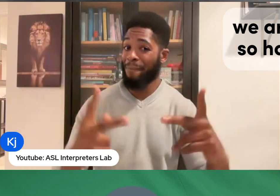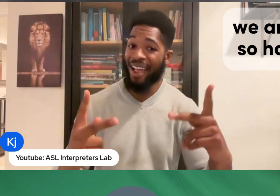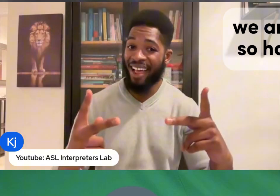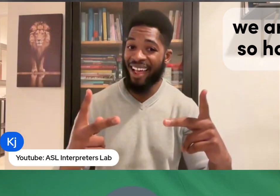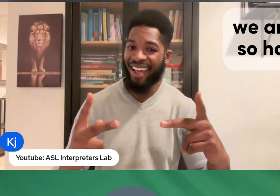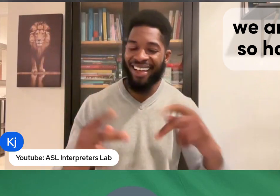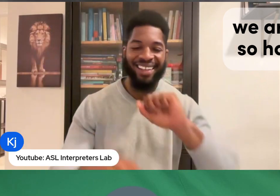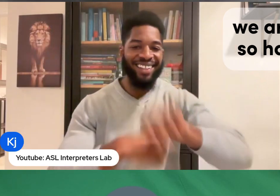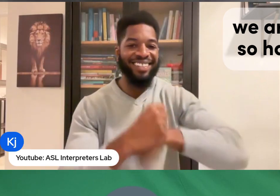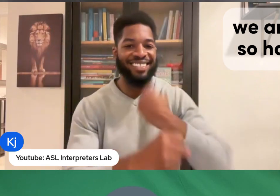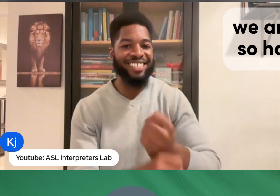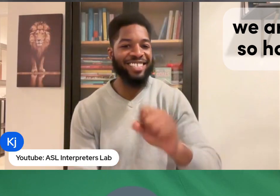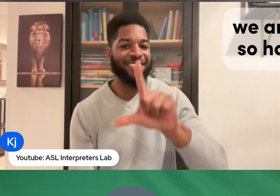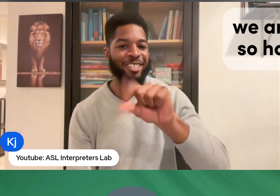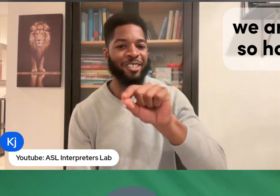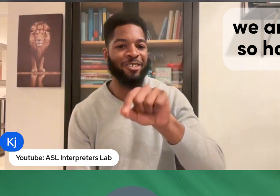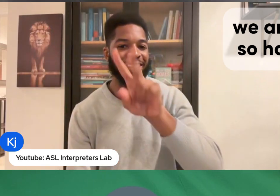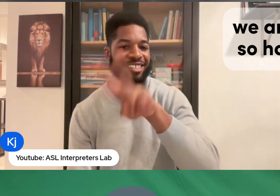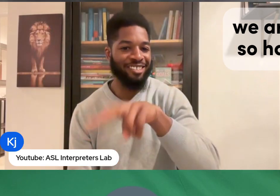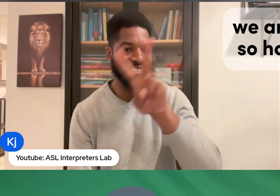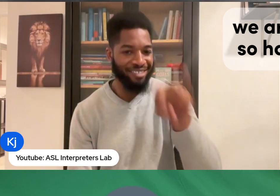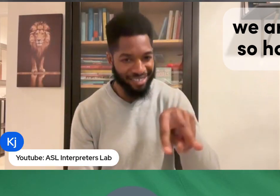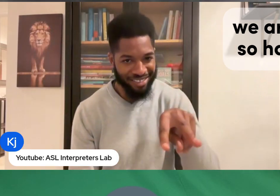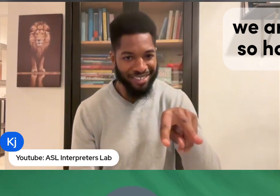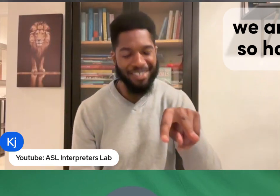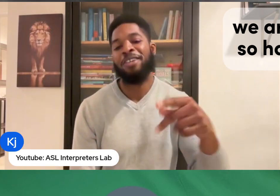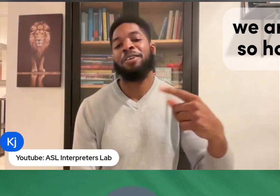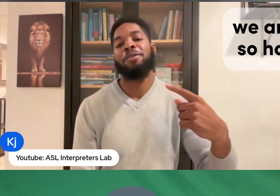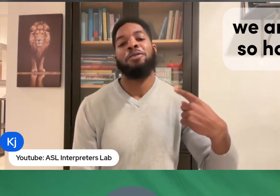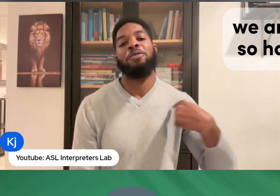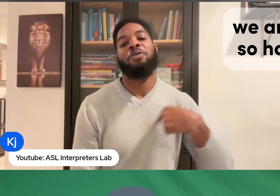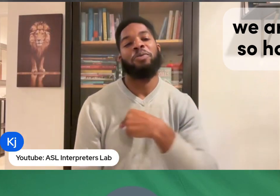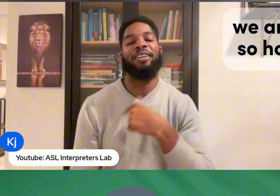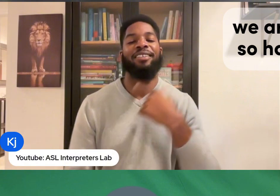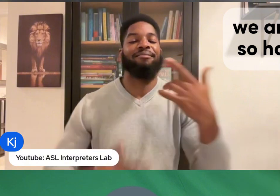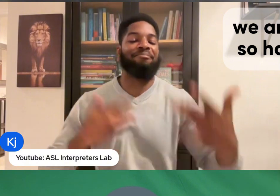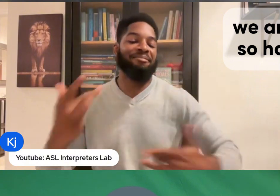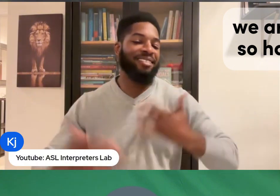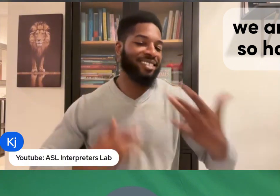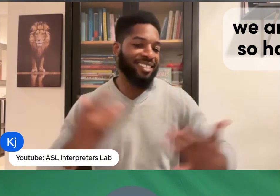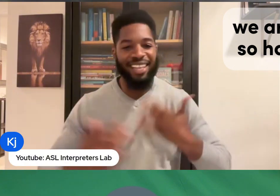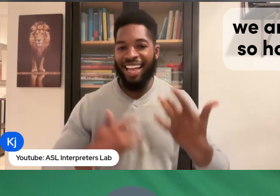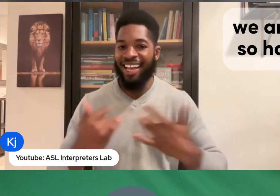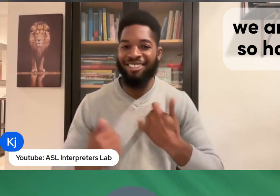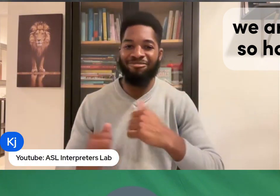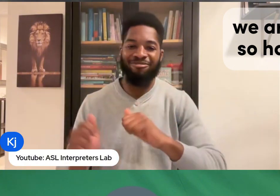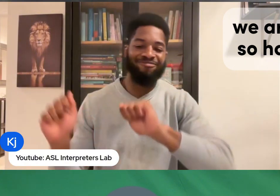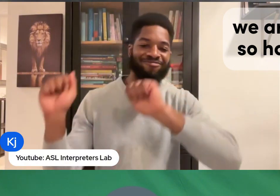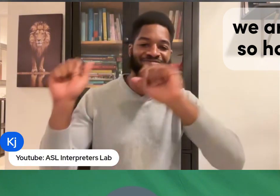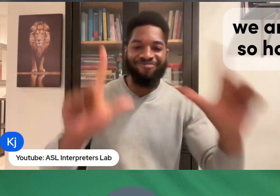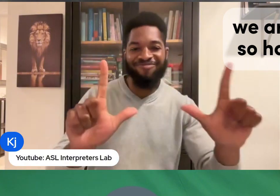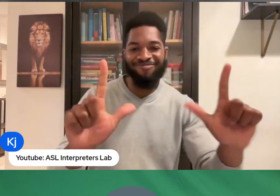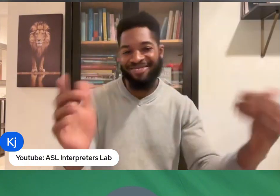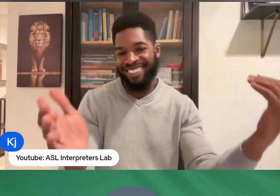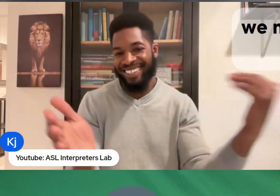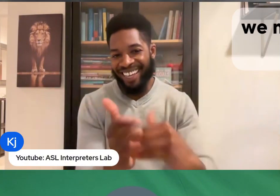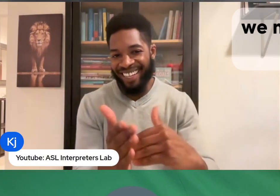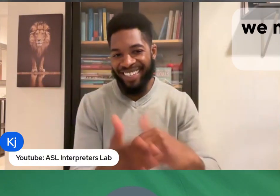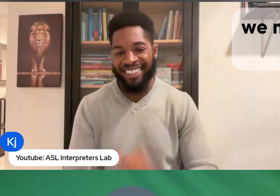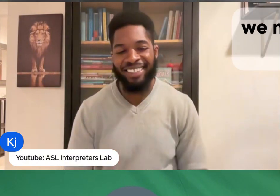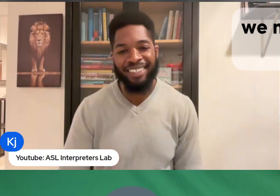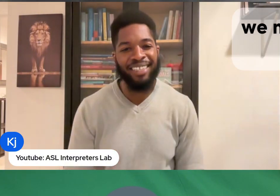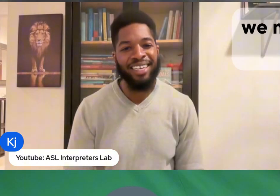is 2022, and we are so happy to be back live with you.